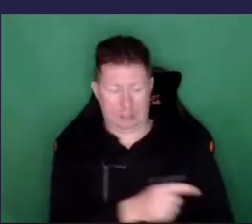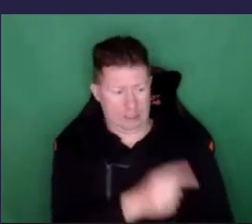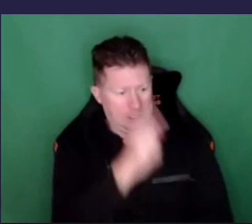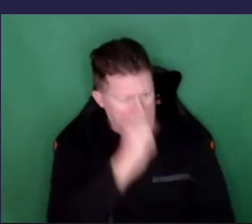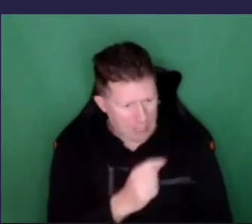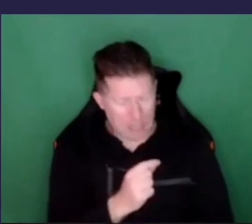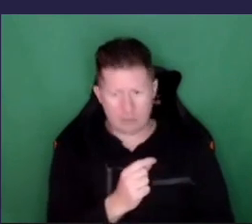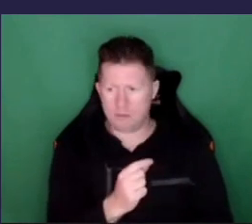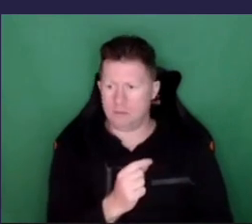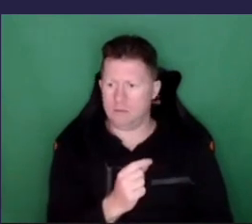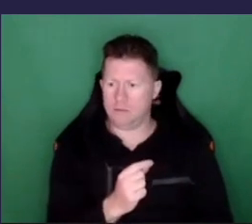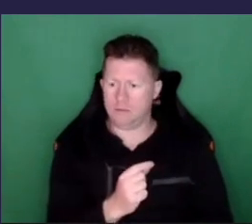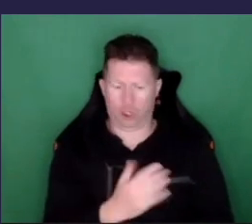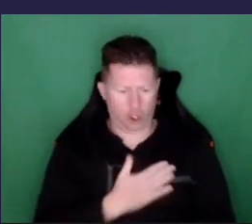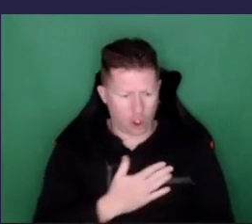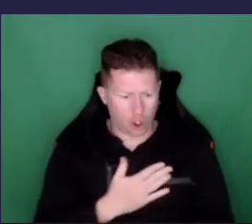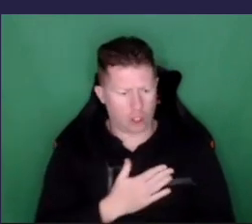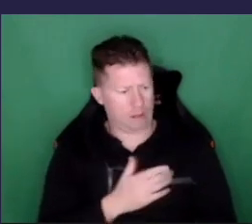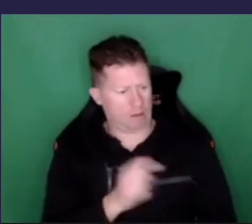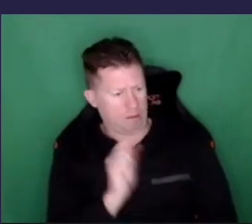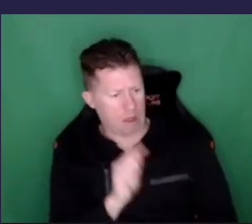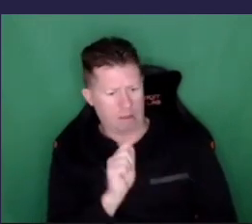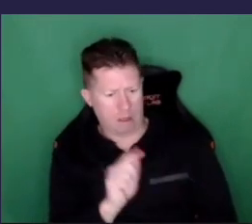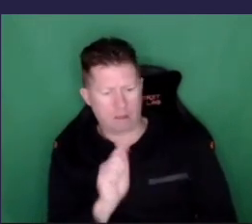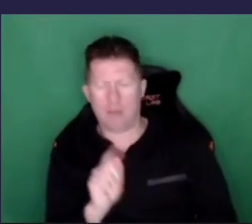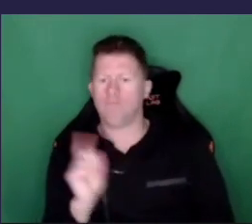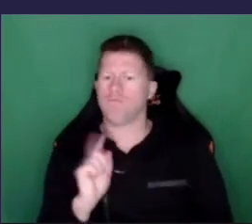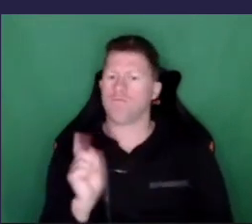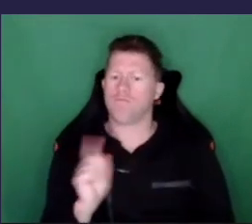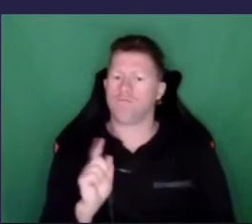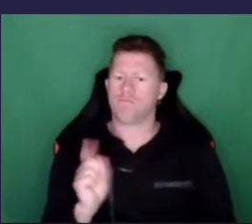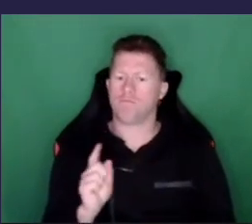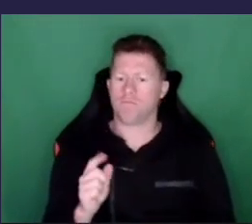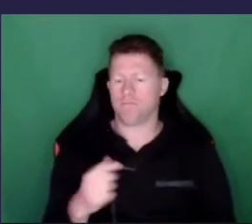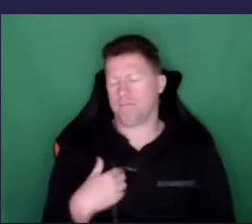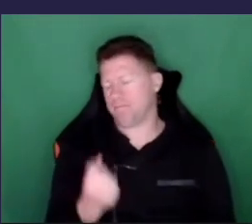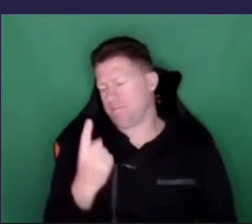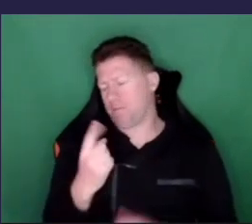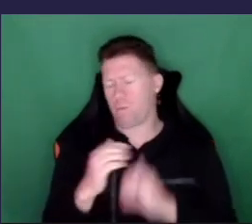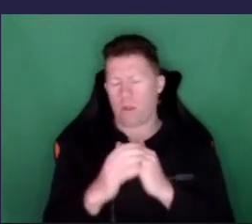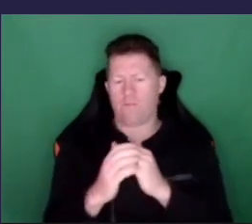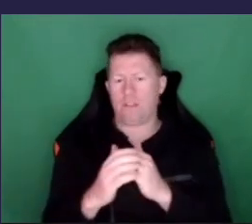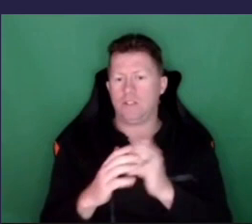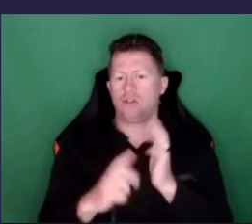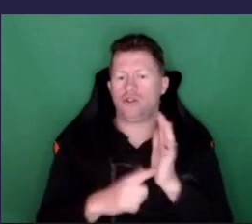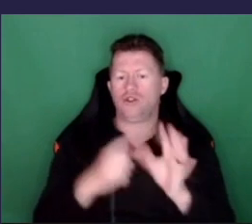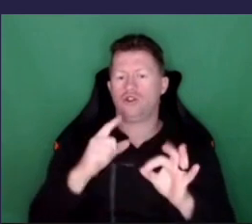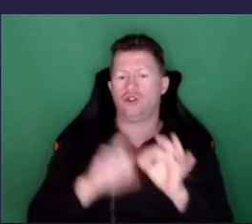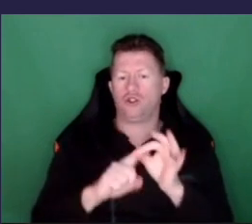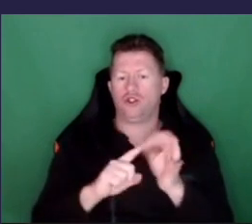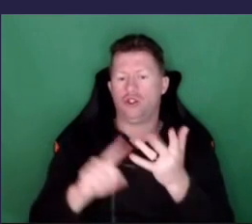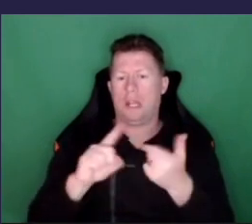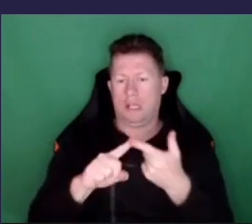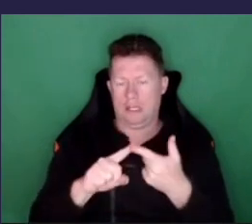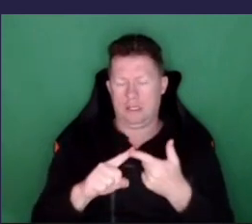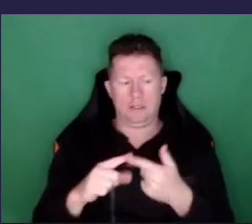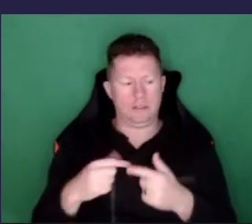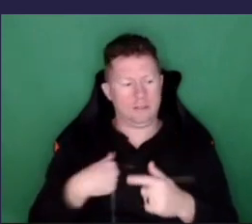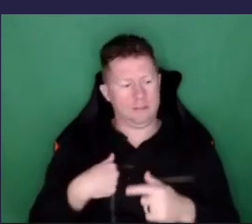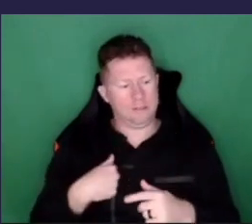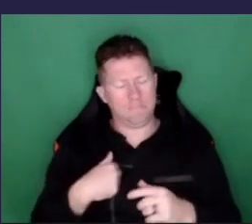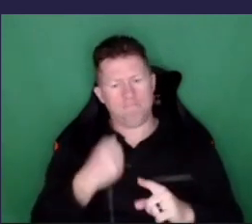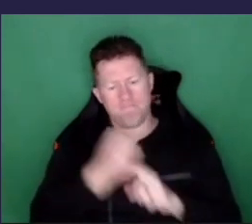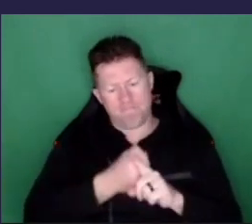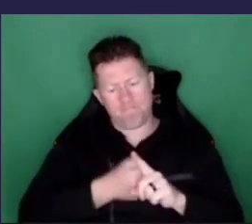about this person? So as one example, I have a friend, Jackie, and I've been a citizen advocate for Jackie